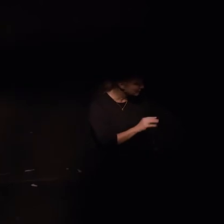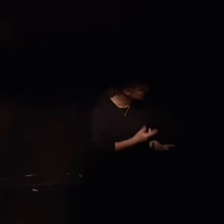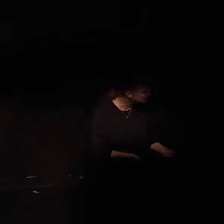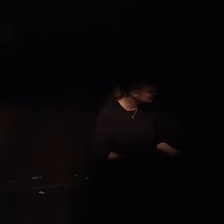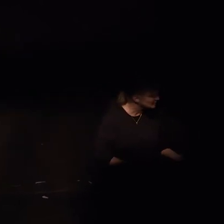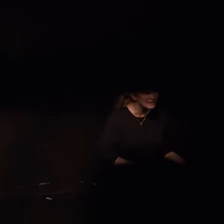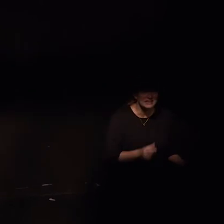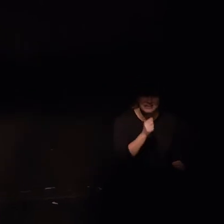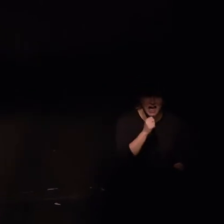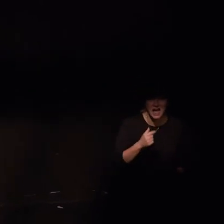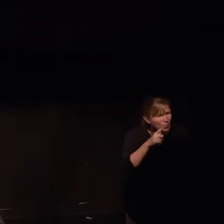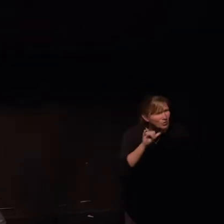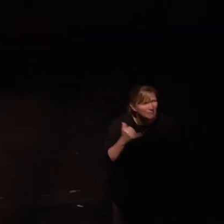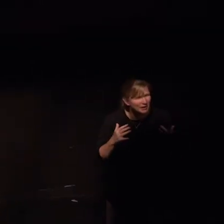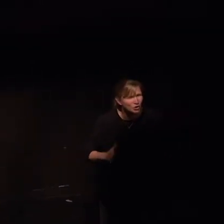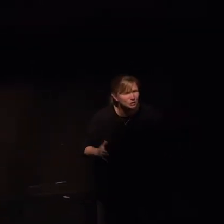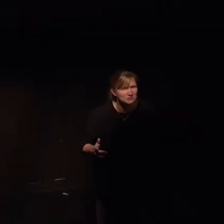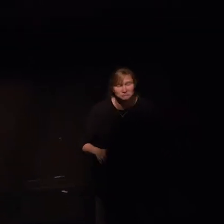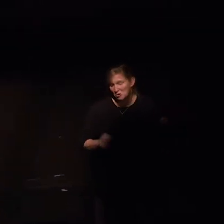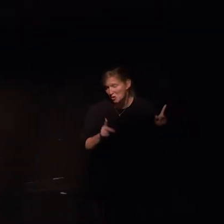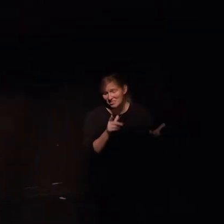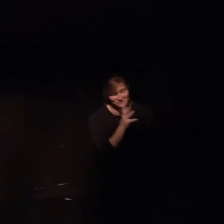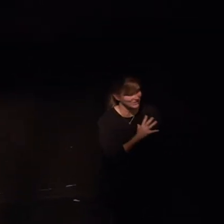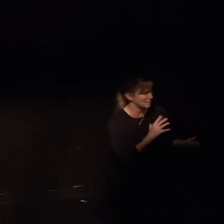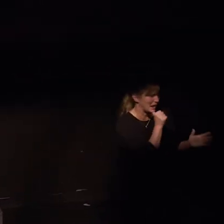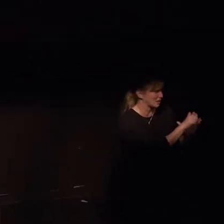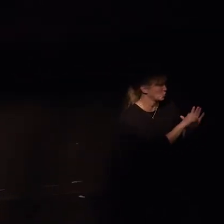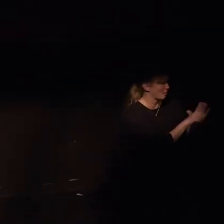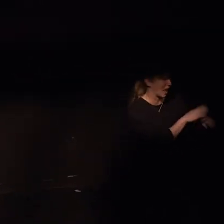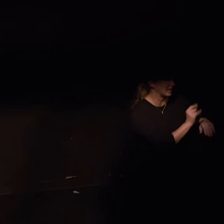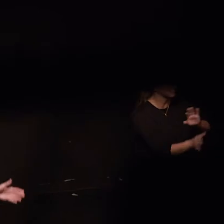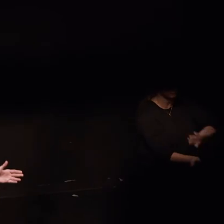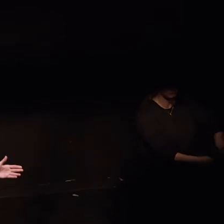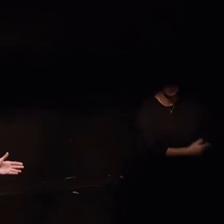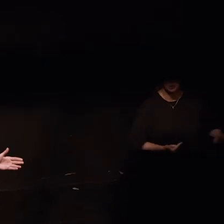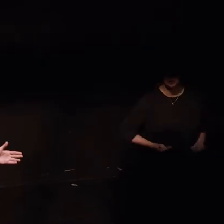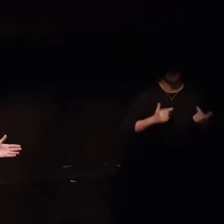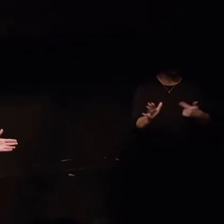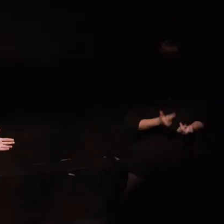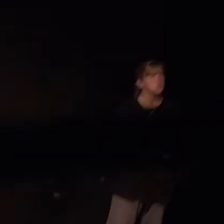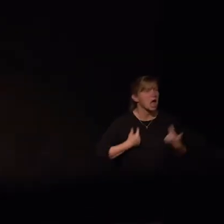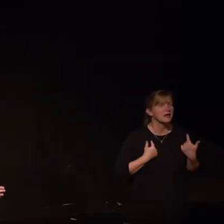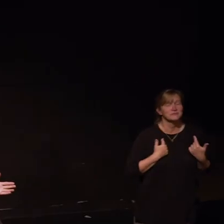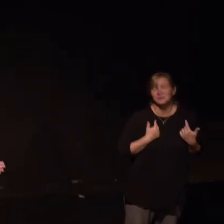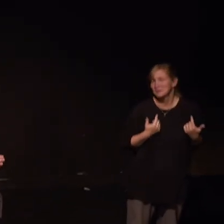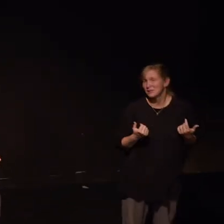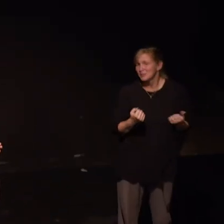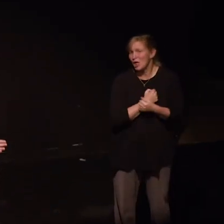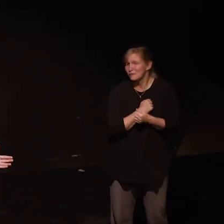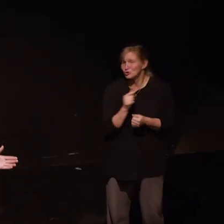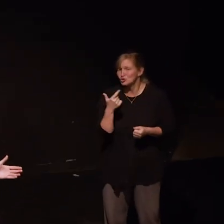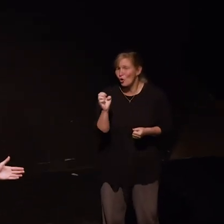Not a single person knew George A. Murison? Cool, I'm not gonna dwell on that. You live your life loving George A. Murison, you think